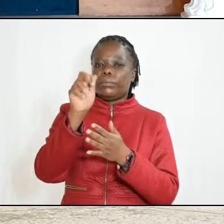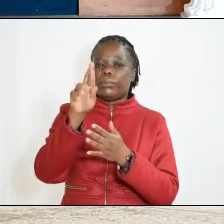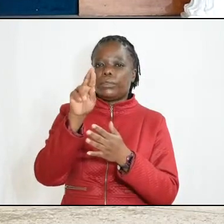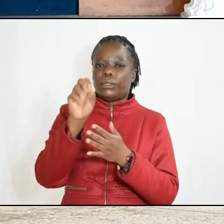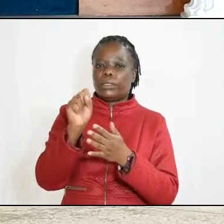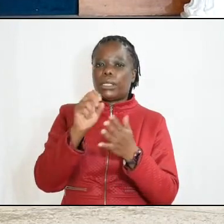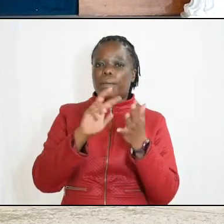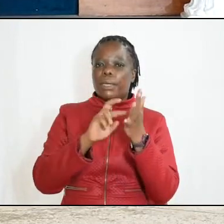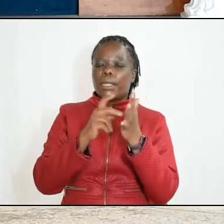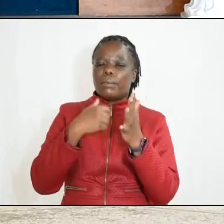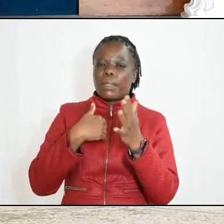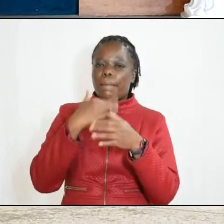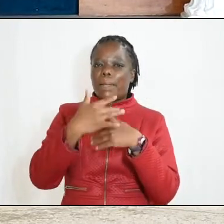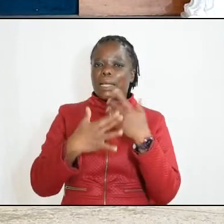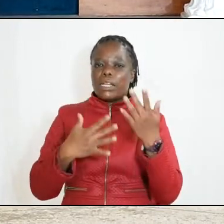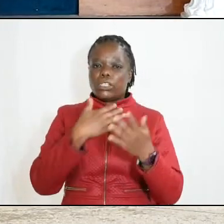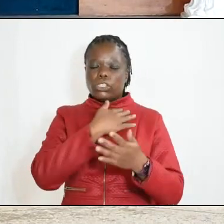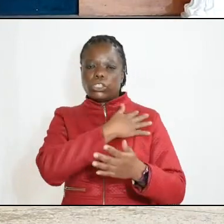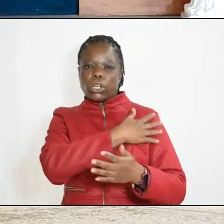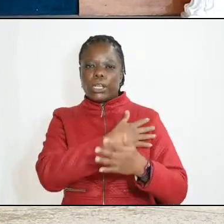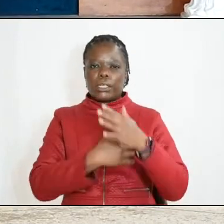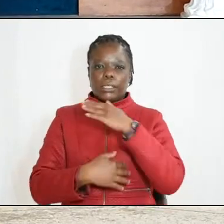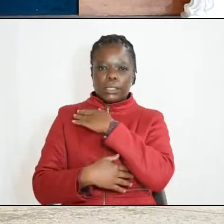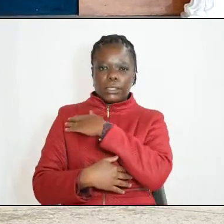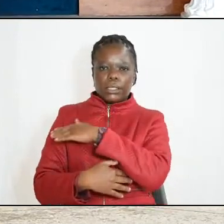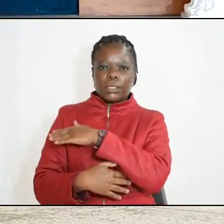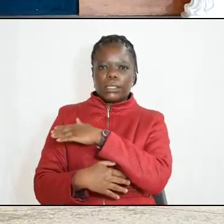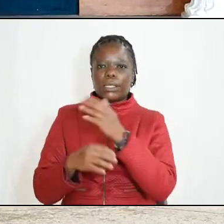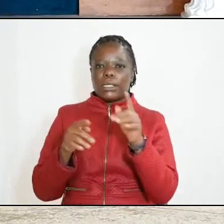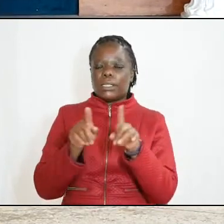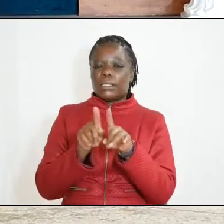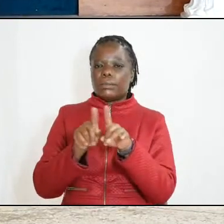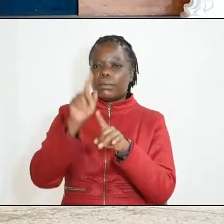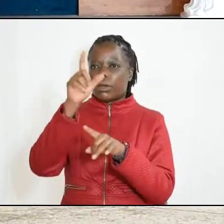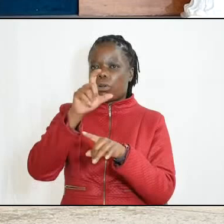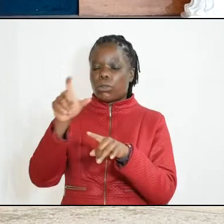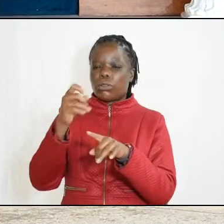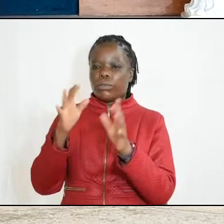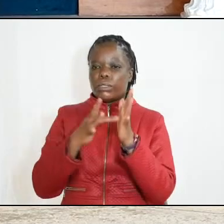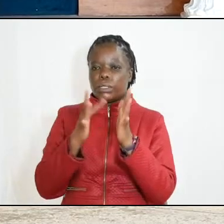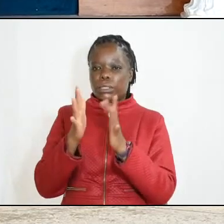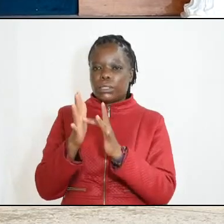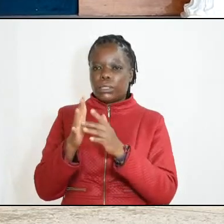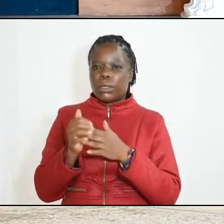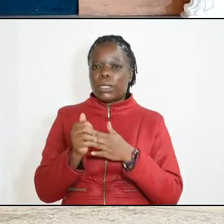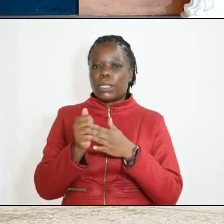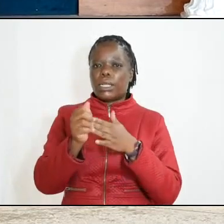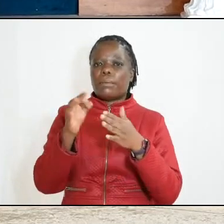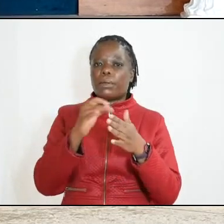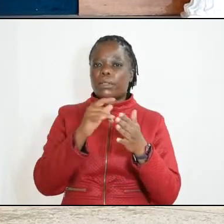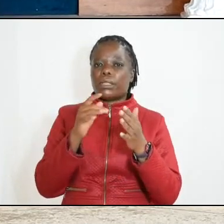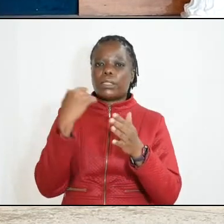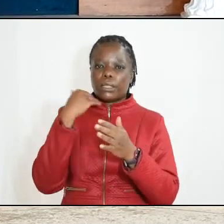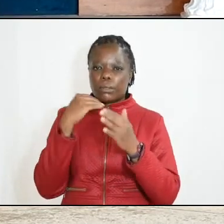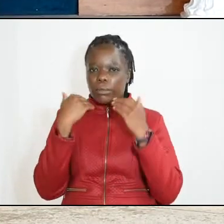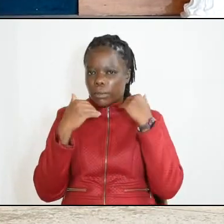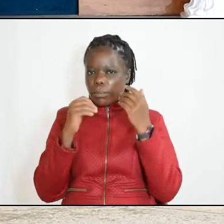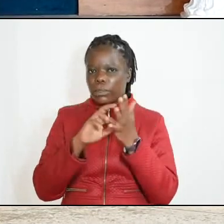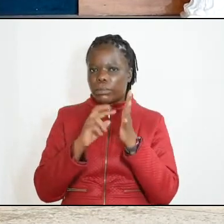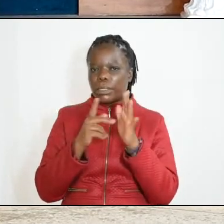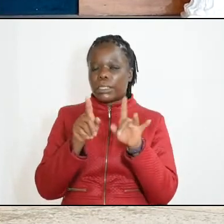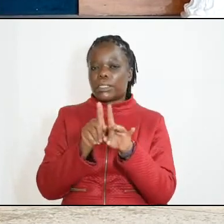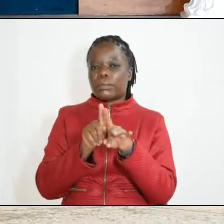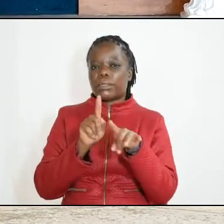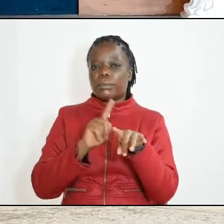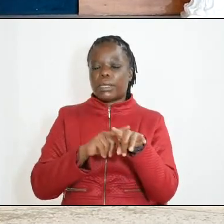and bleeding shoulders. Heavy crosses, just like the cross of Jesus, were laid upon the two thieves who were to suffer death at the